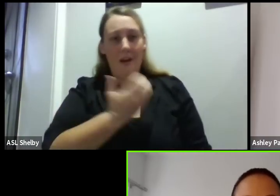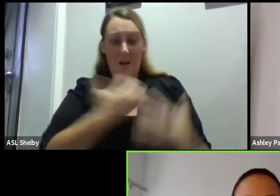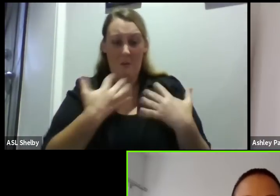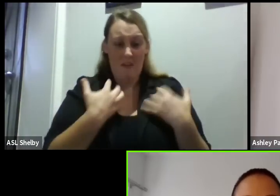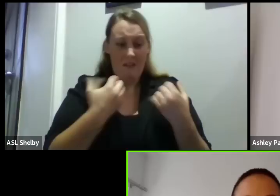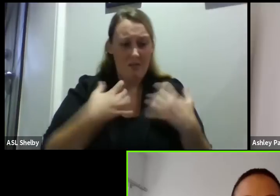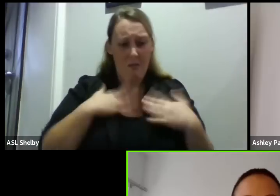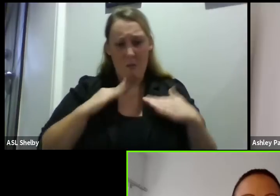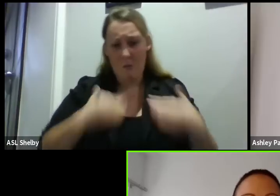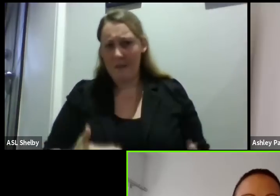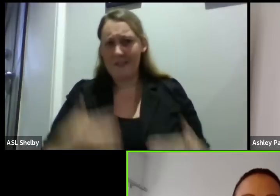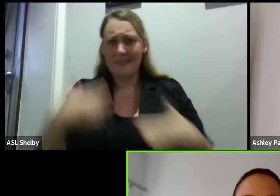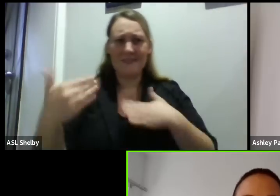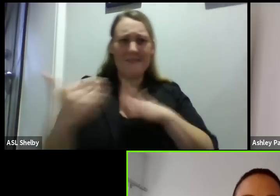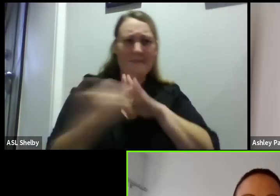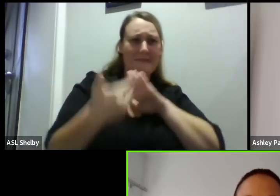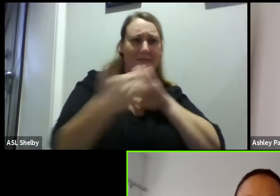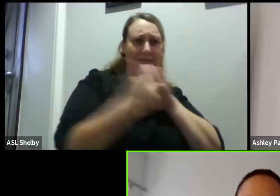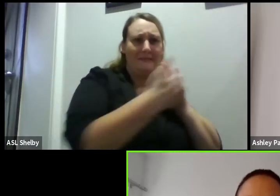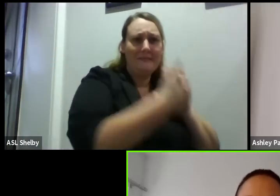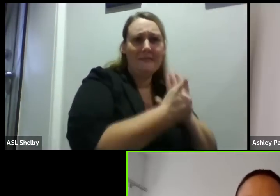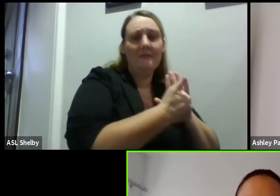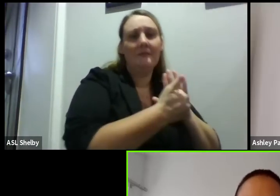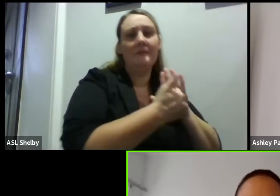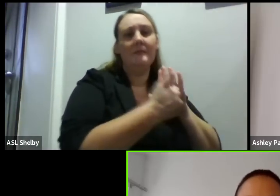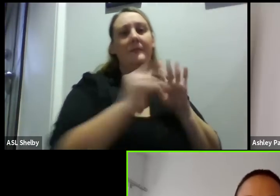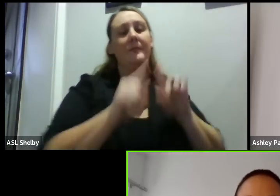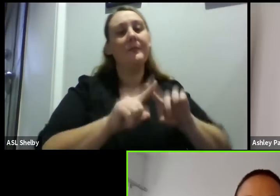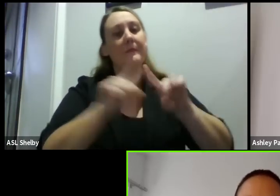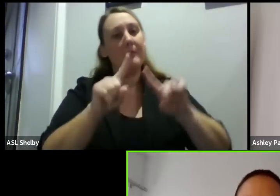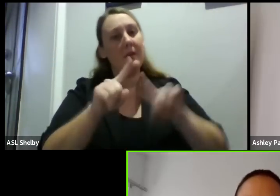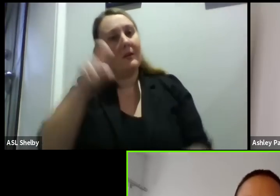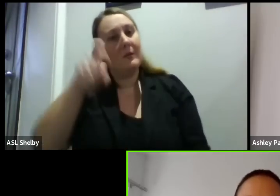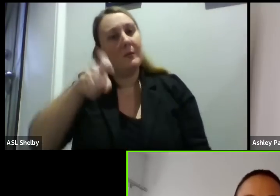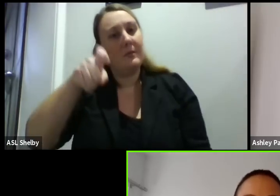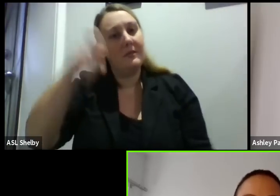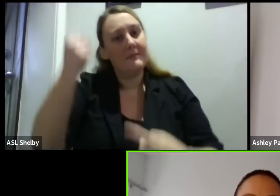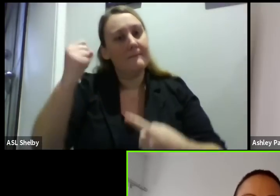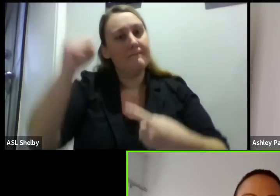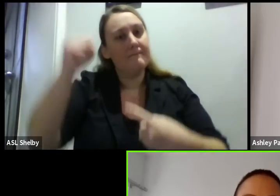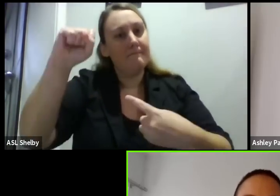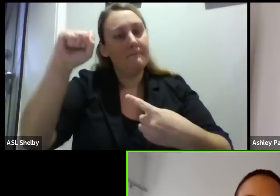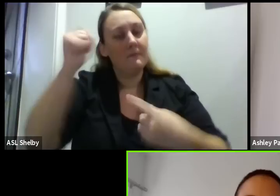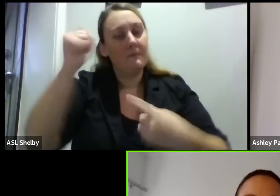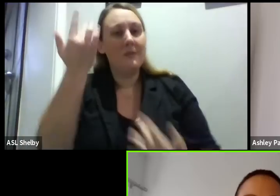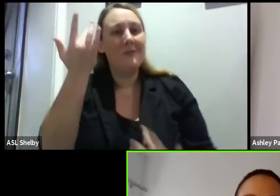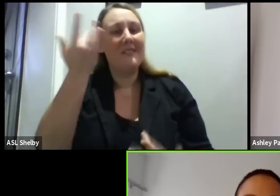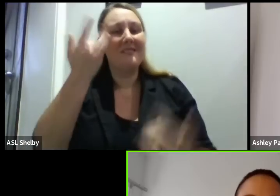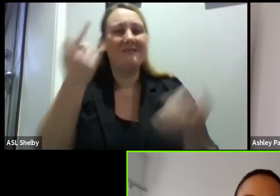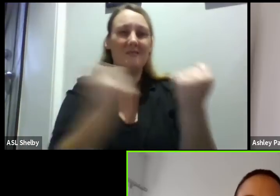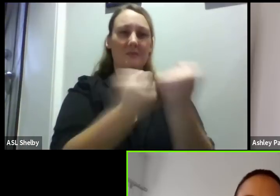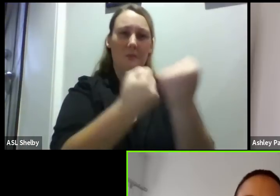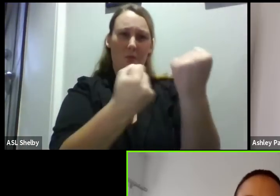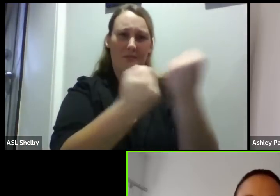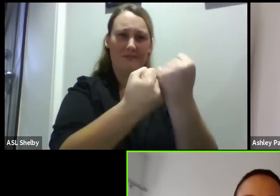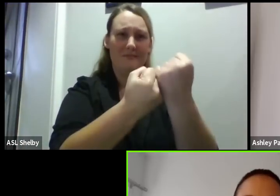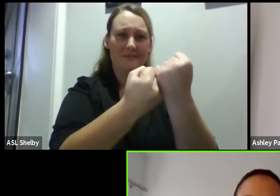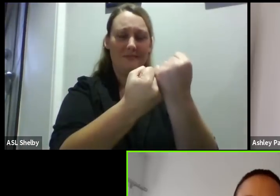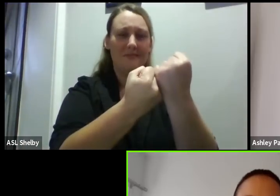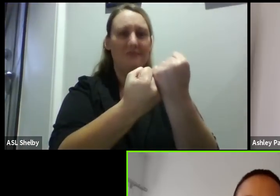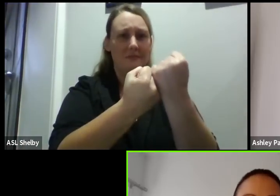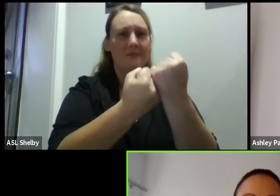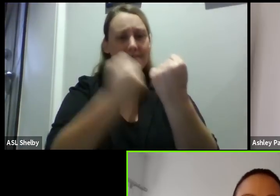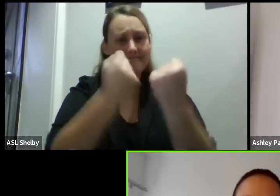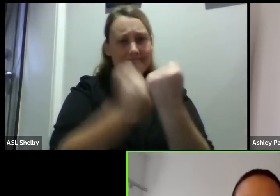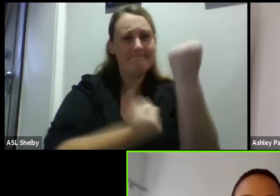surveilled. And yet we must take to the streets in solidarity to protest the Black lives that are